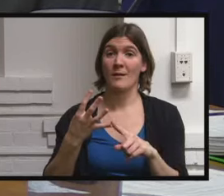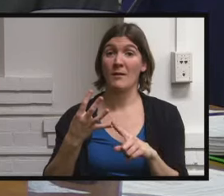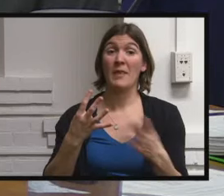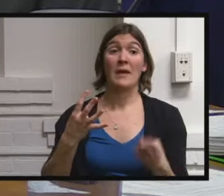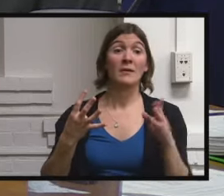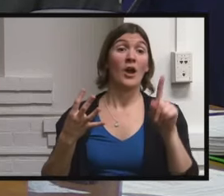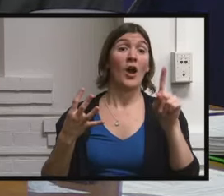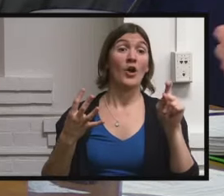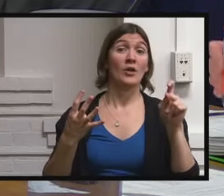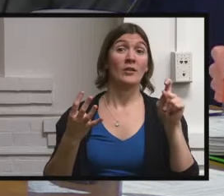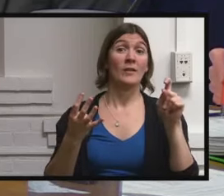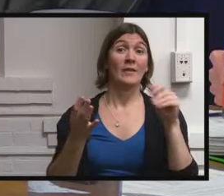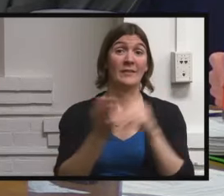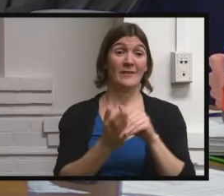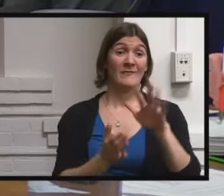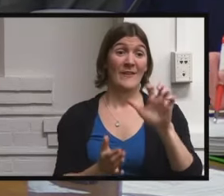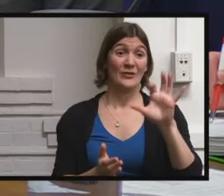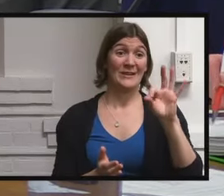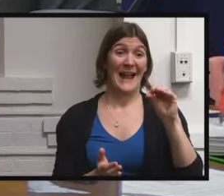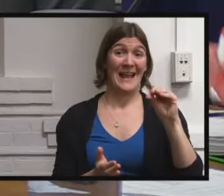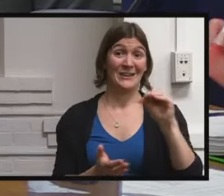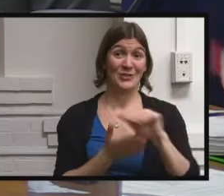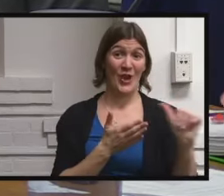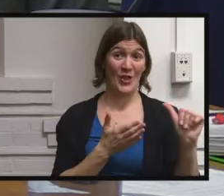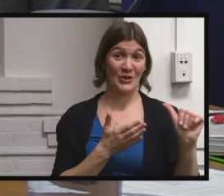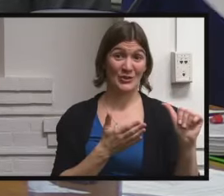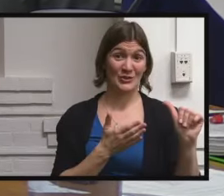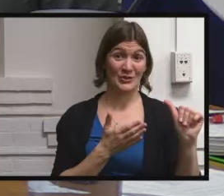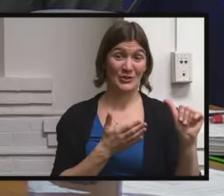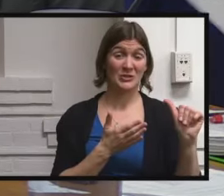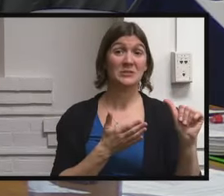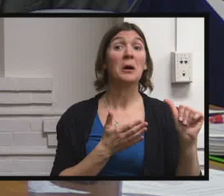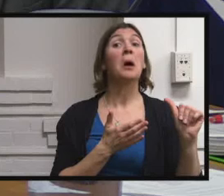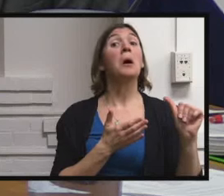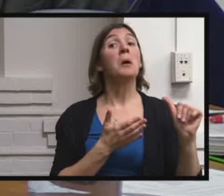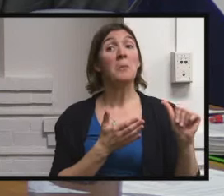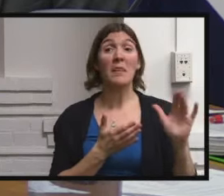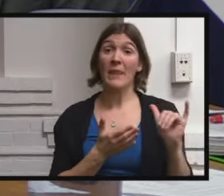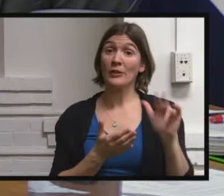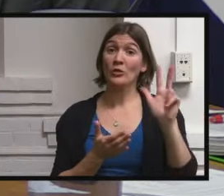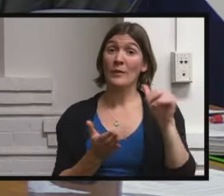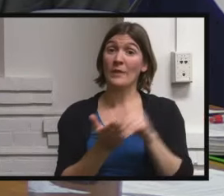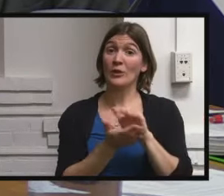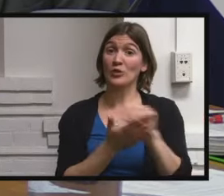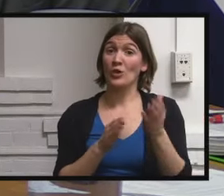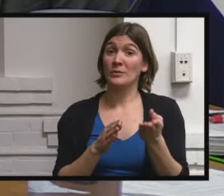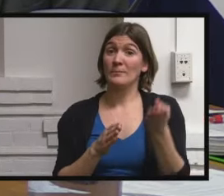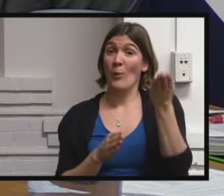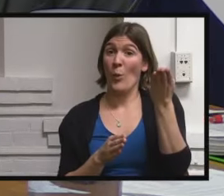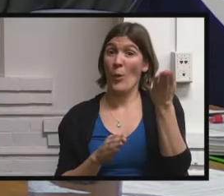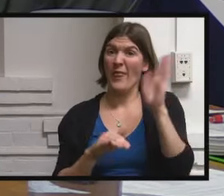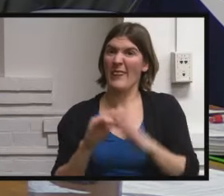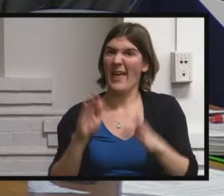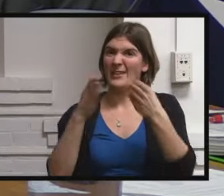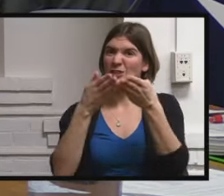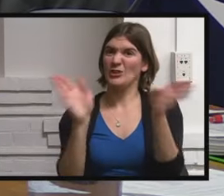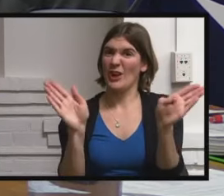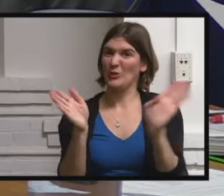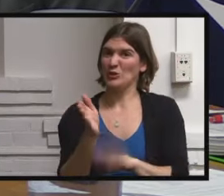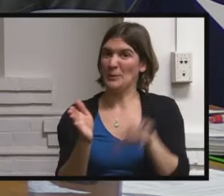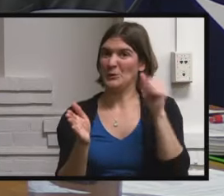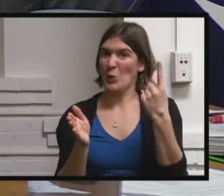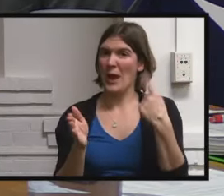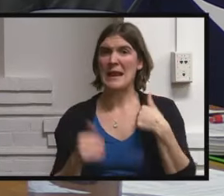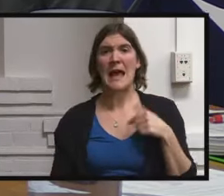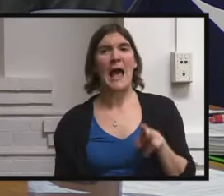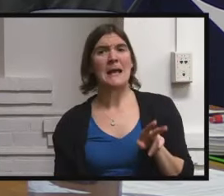is $100,590, and it is about $3,000 higher than the overall low bid for